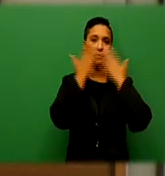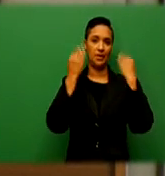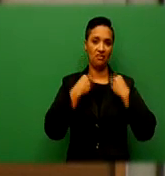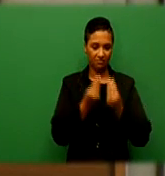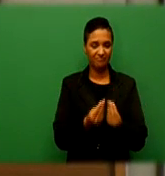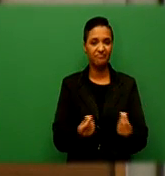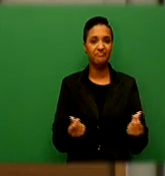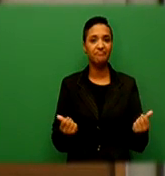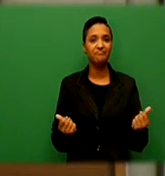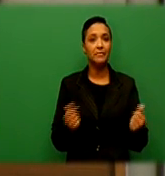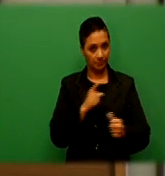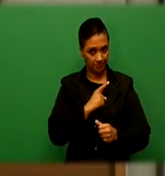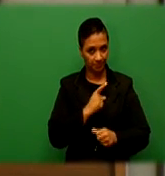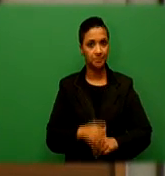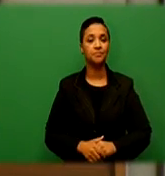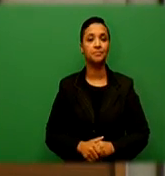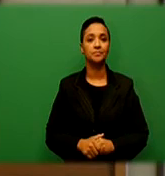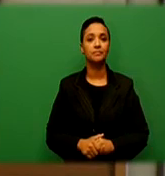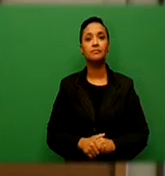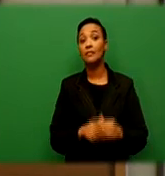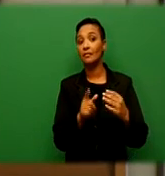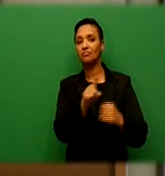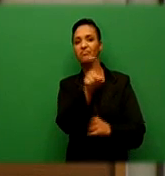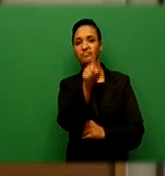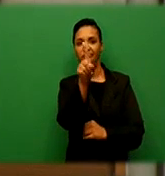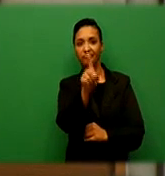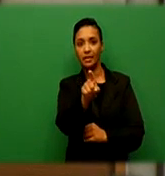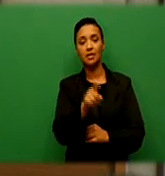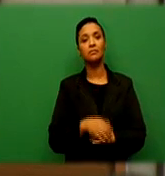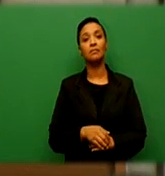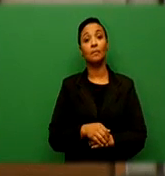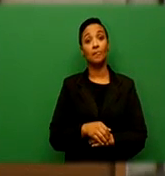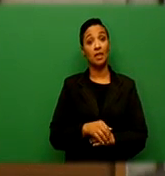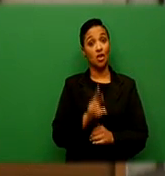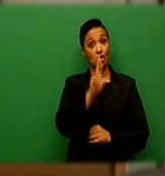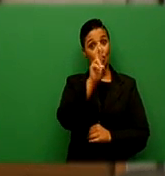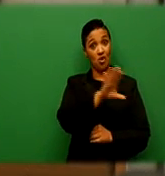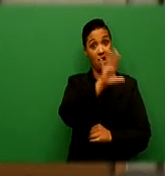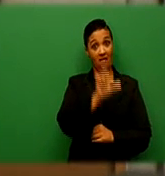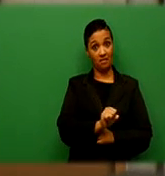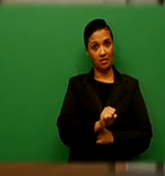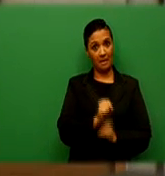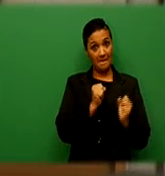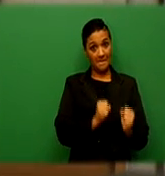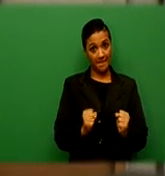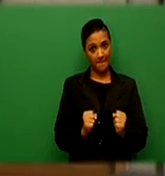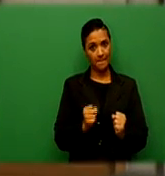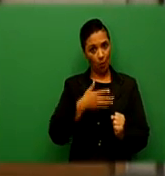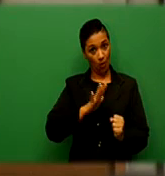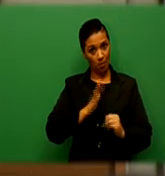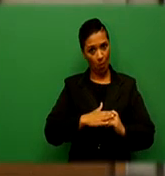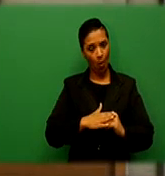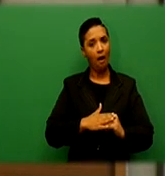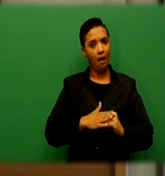the rand. Miriam, stability of the rand, yes, we would like to have a stable rand. Capital